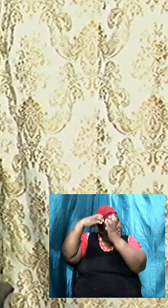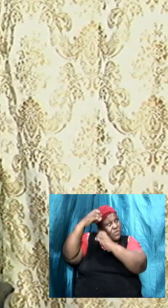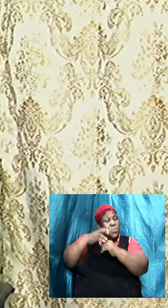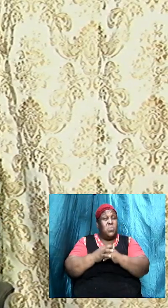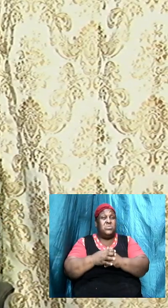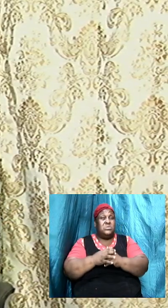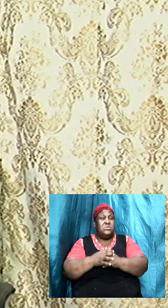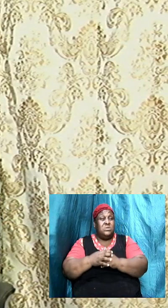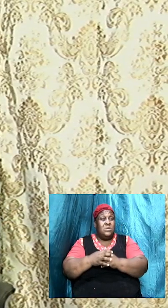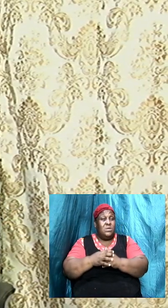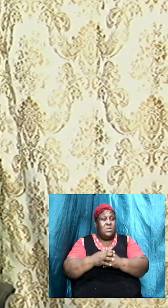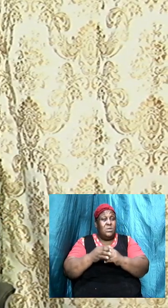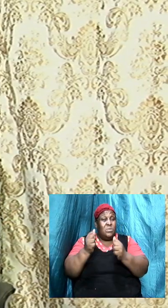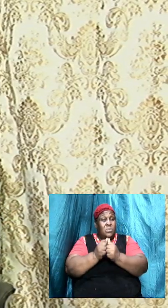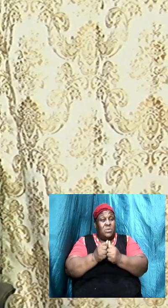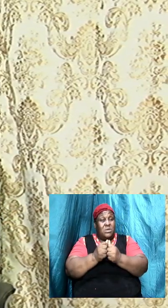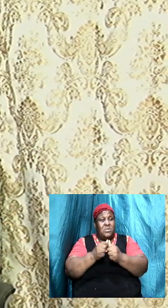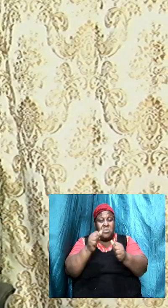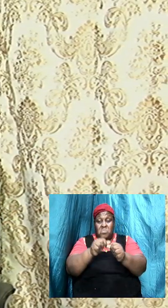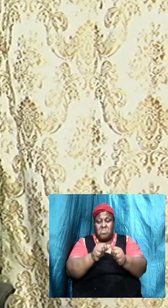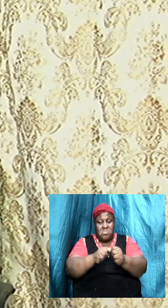of doctrine.